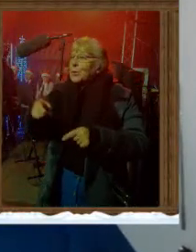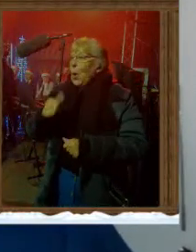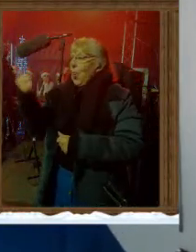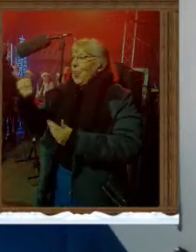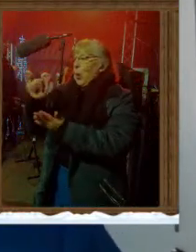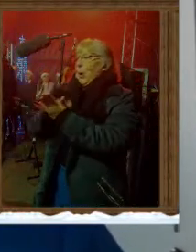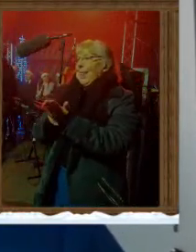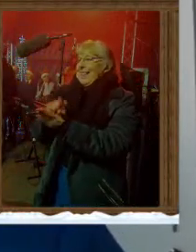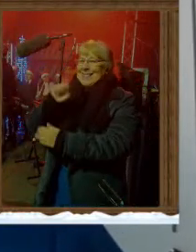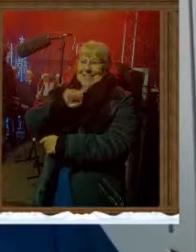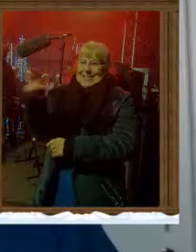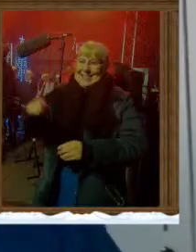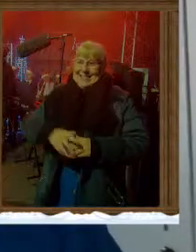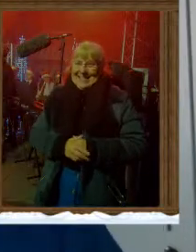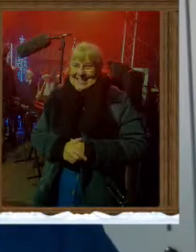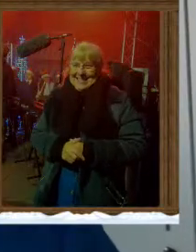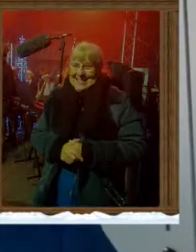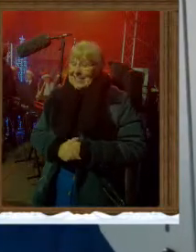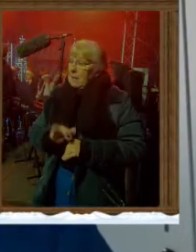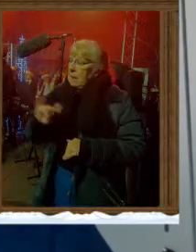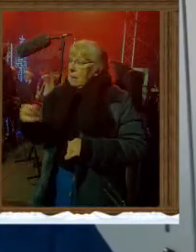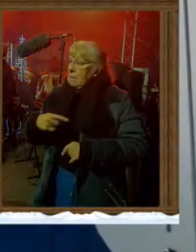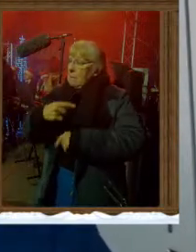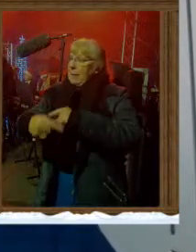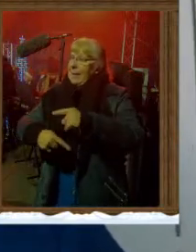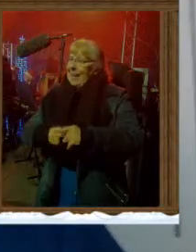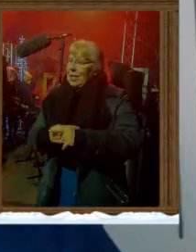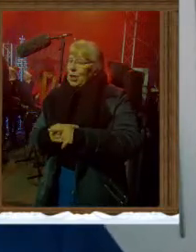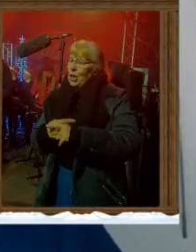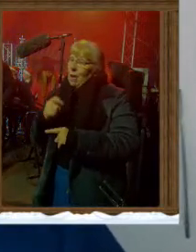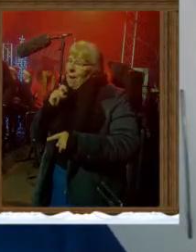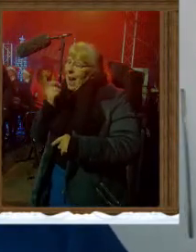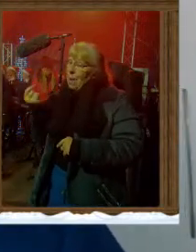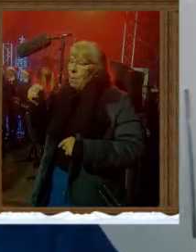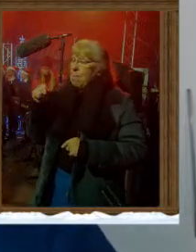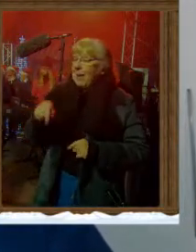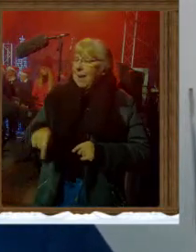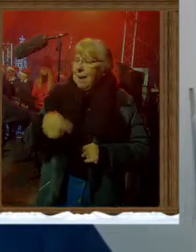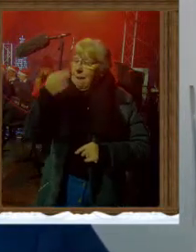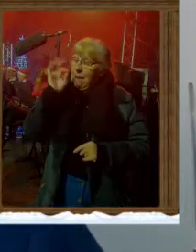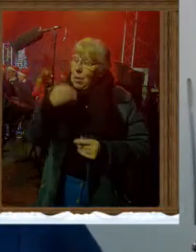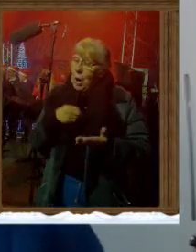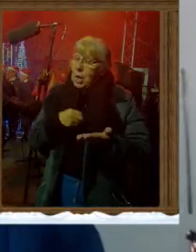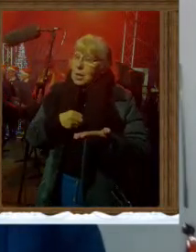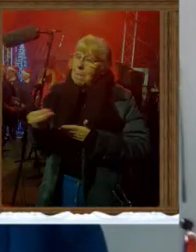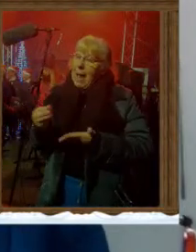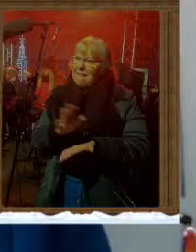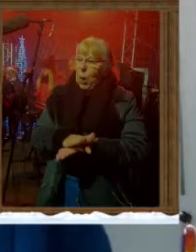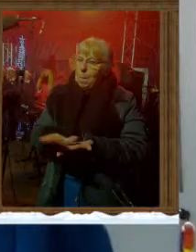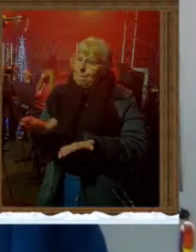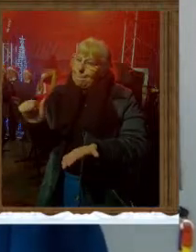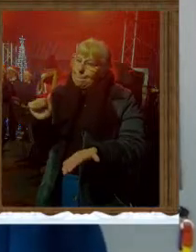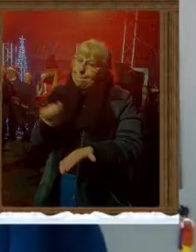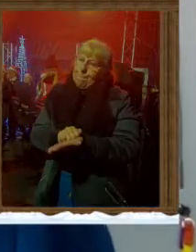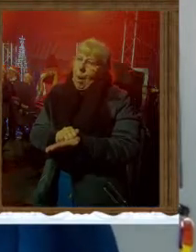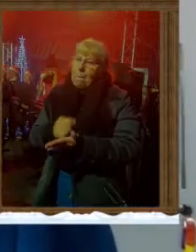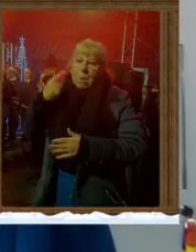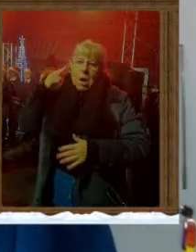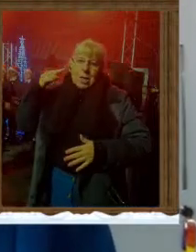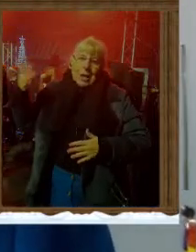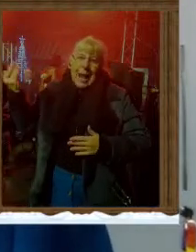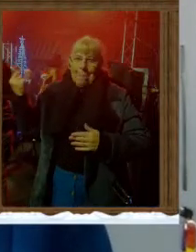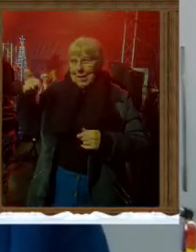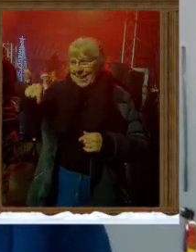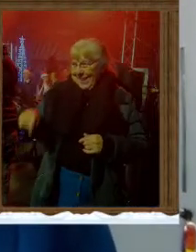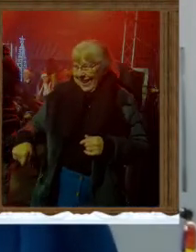list. And maybe next year I'll come along. Maybe the council will pay for a proper celebrity to be with you. In